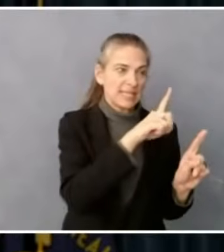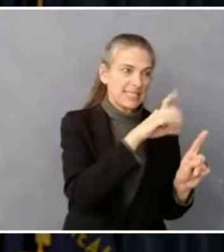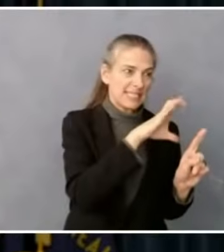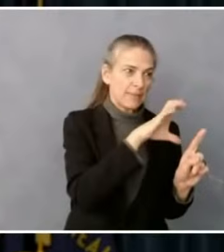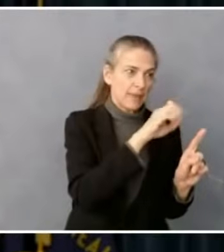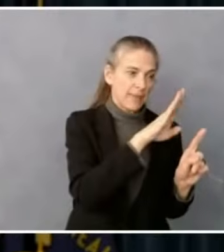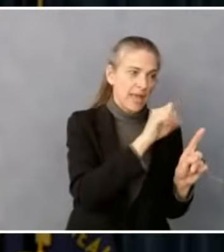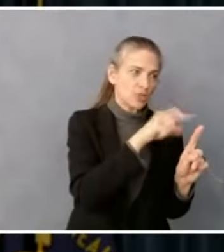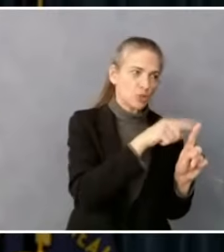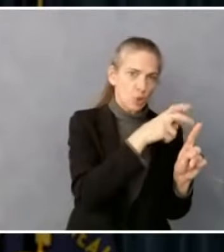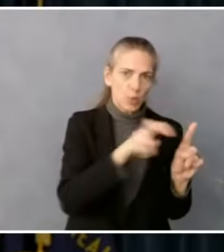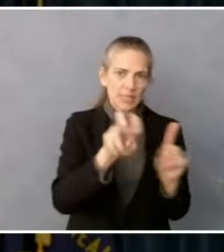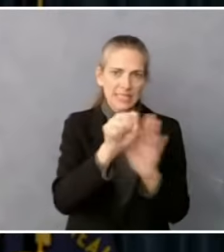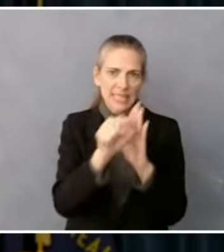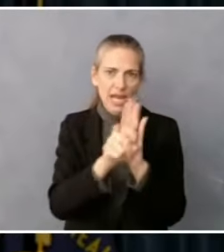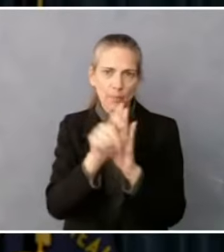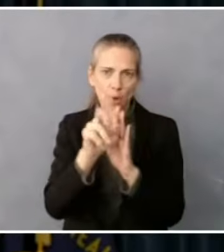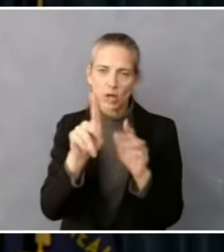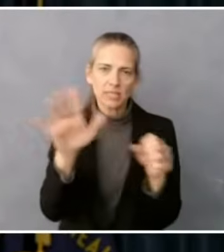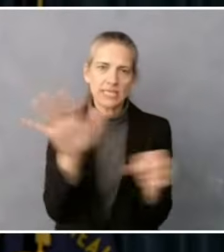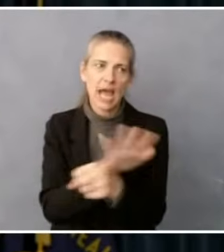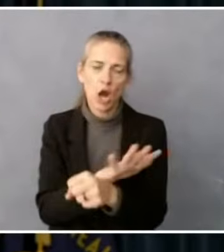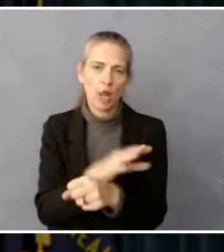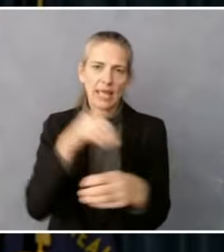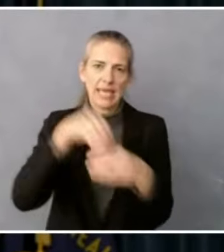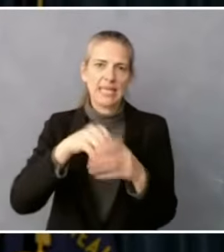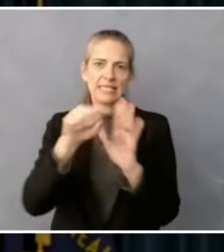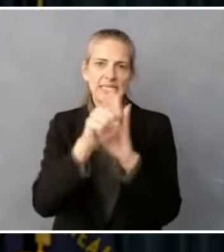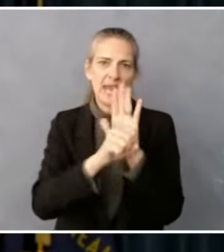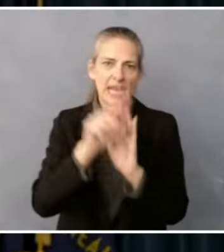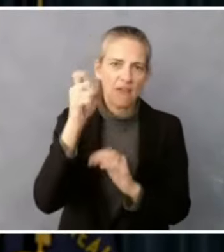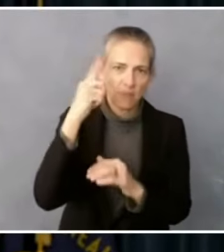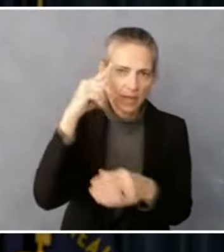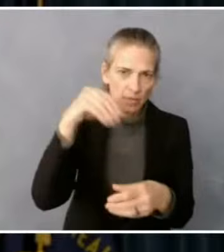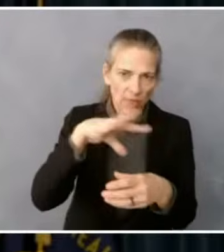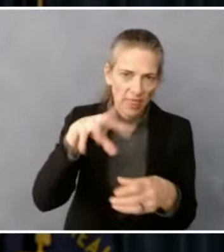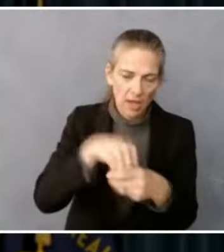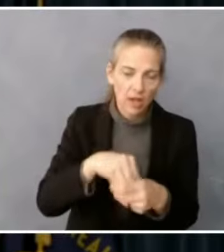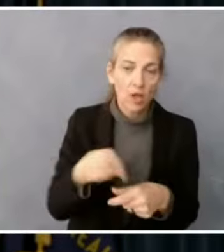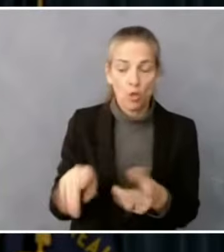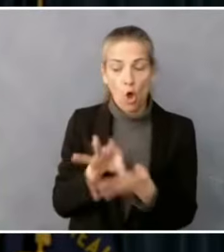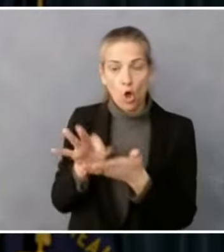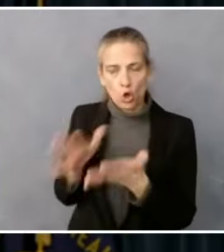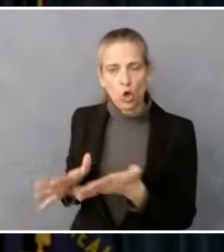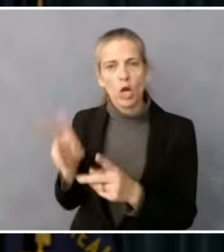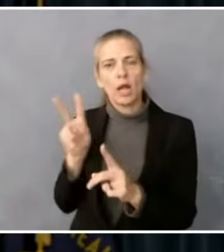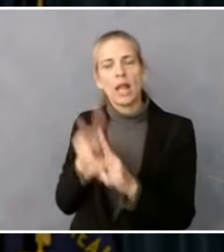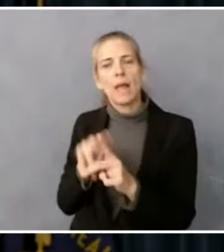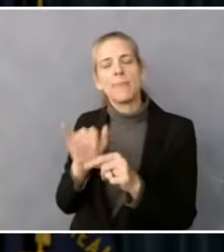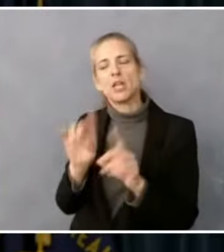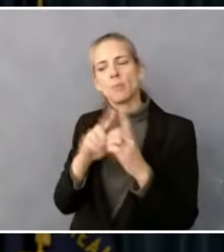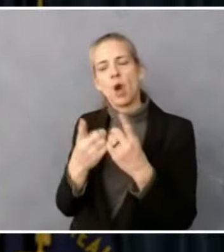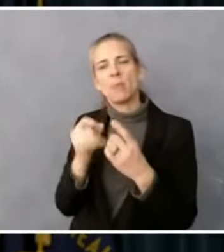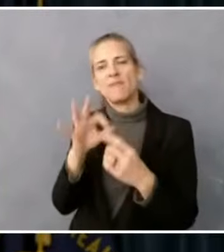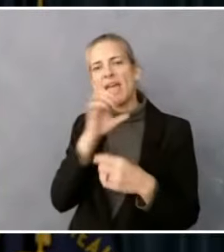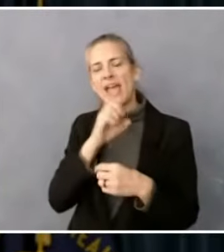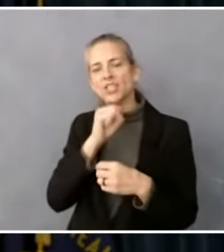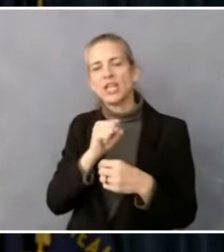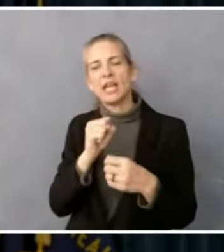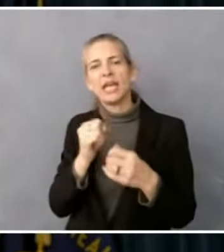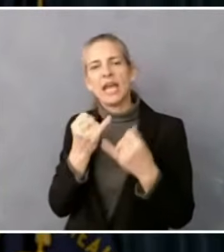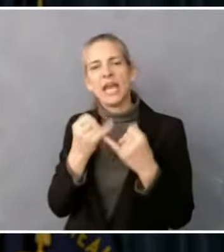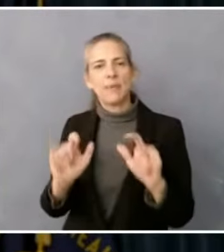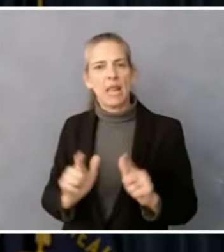parks. It stays entirely in state government. The auditor claimed that Department of Aging and Independent Living